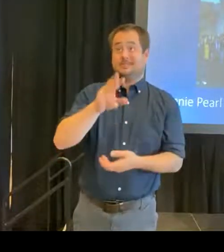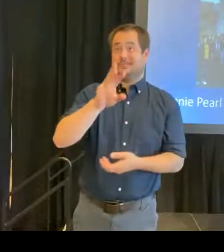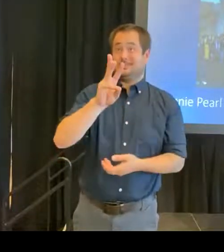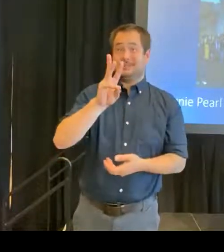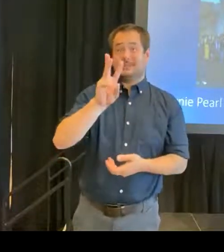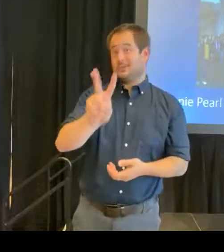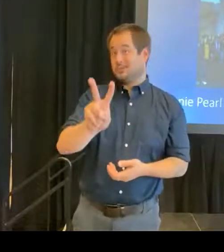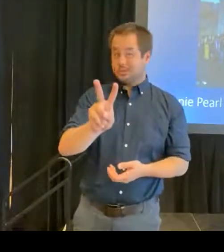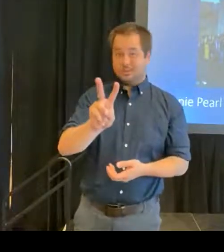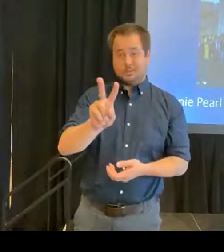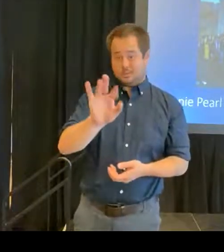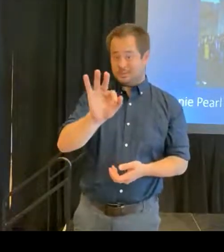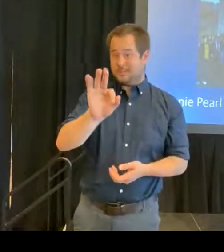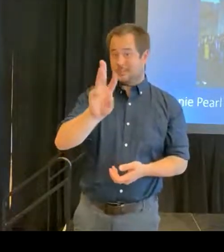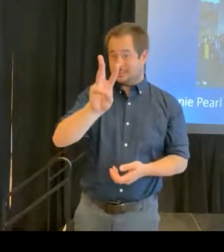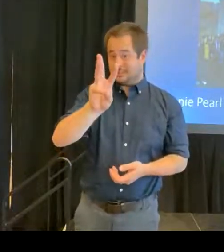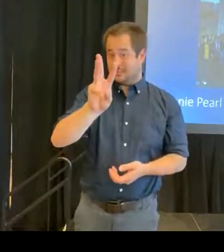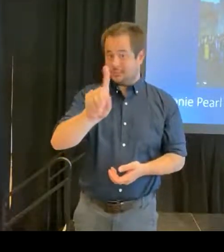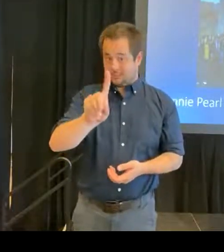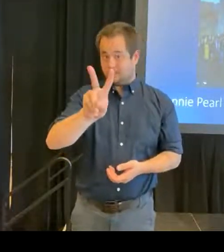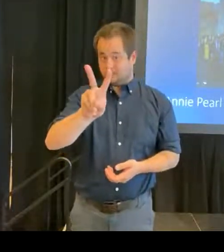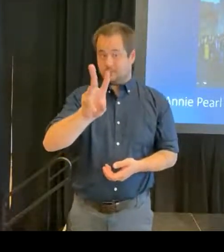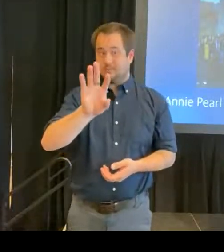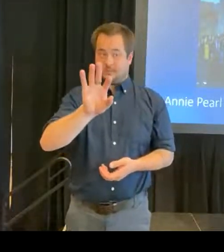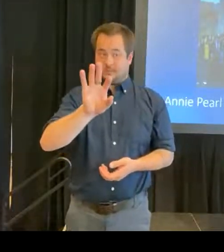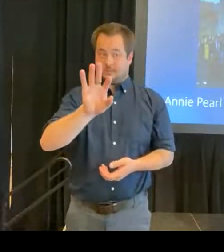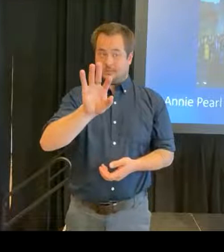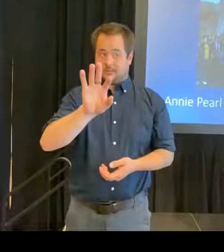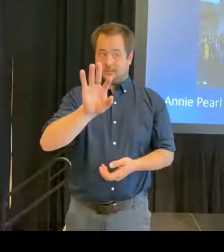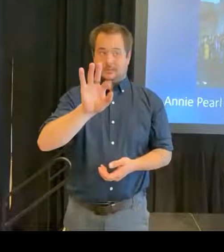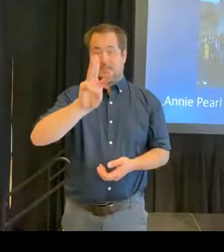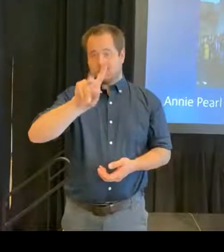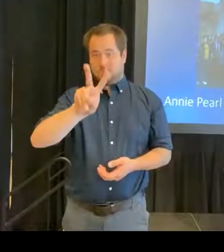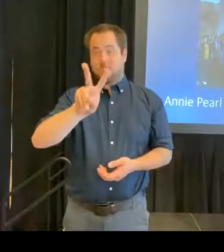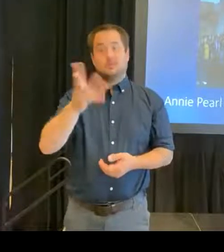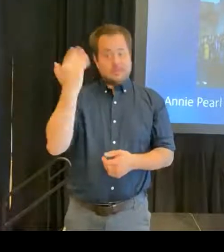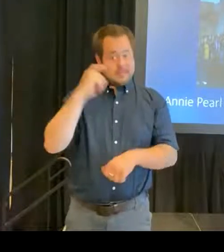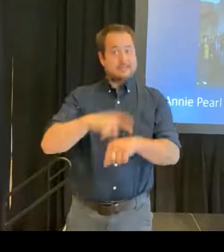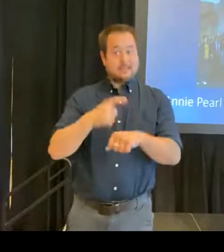was the last time I was here.